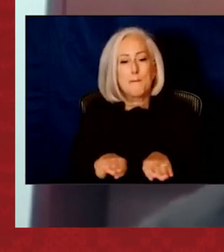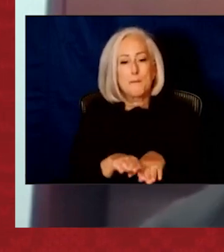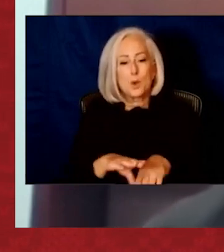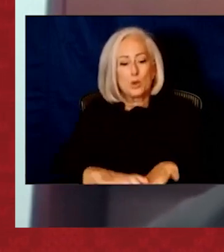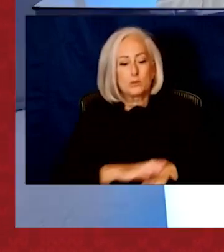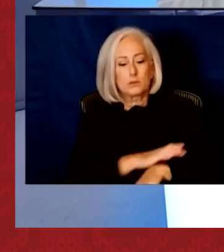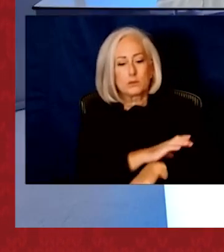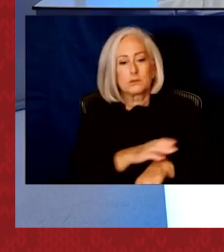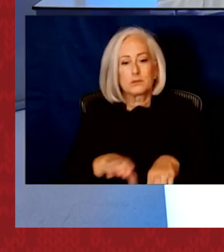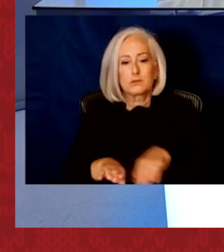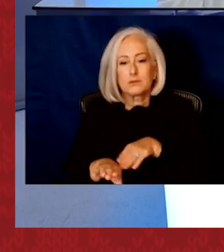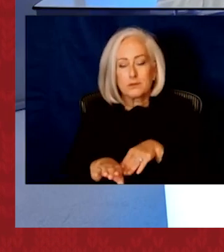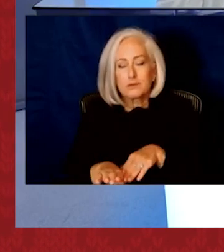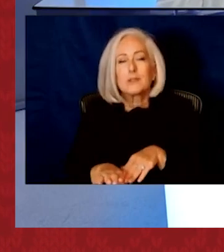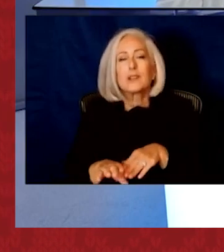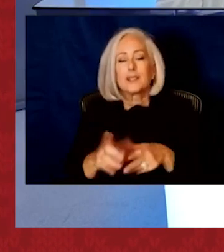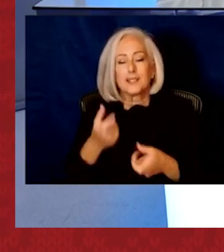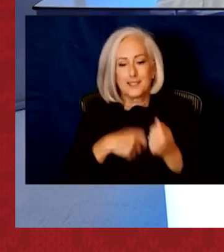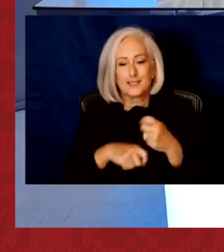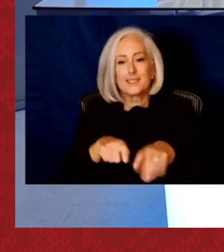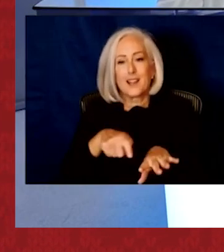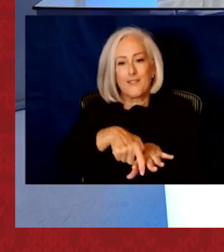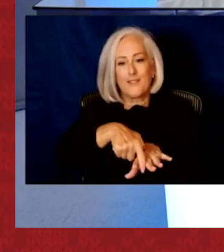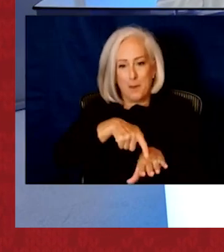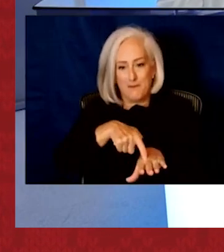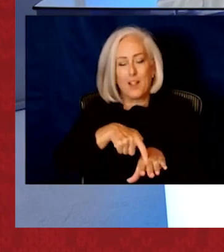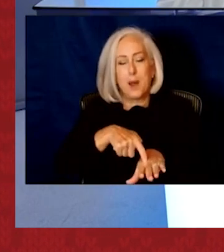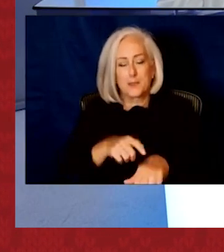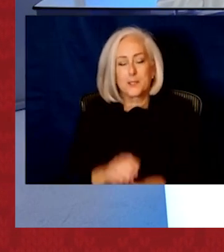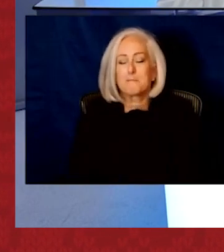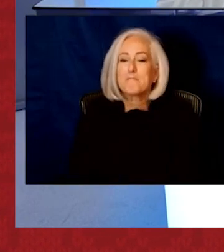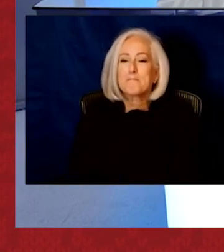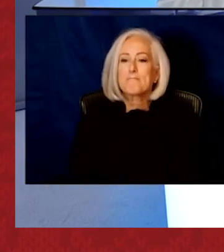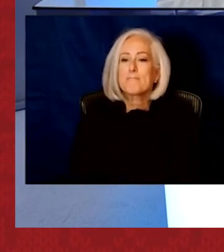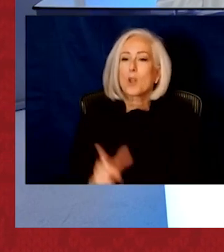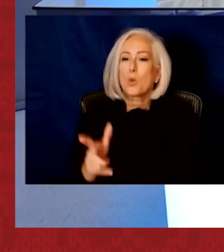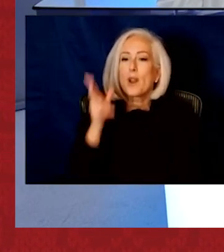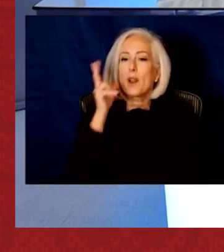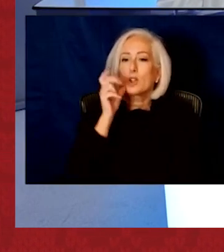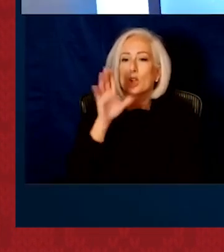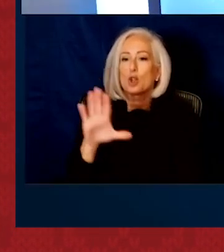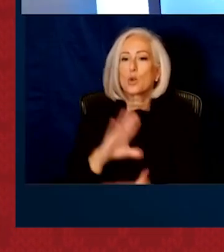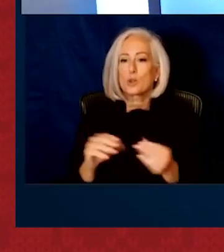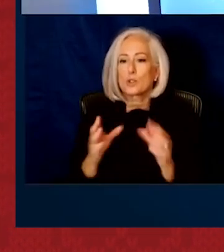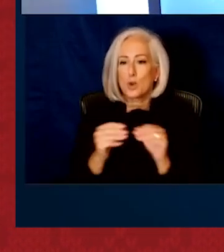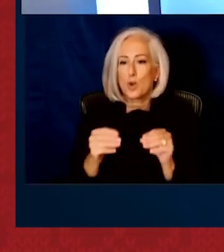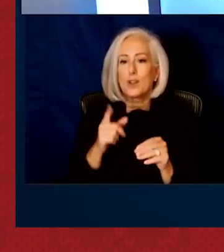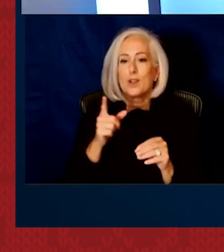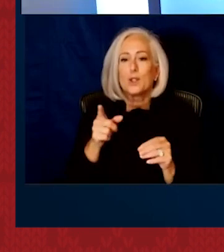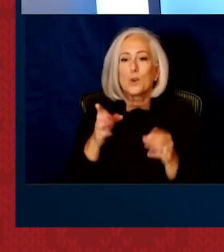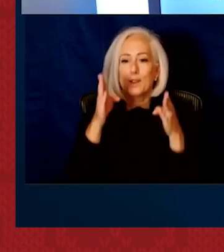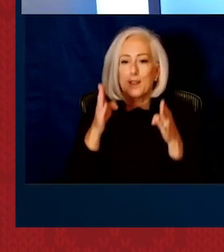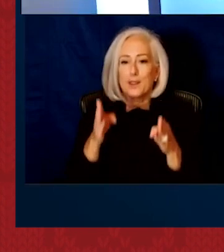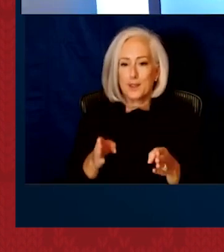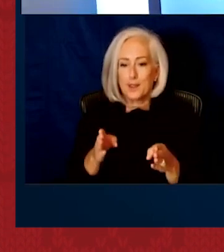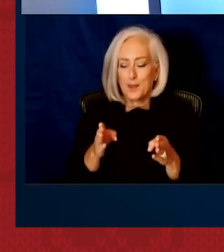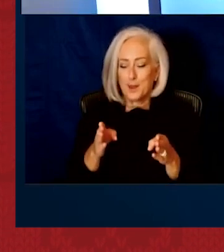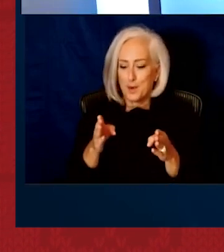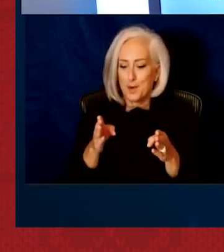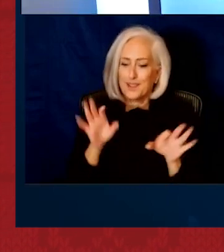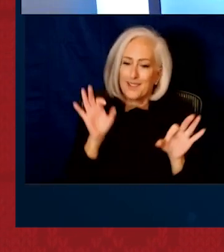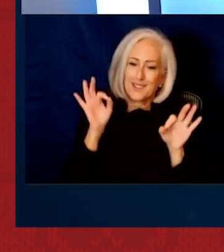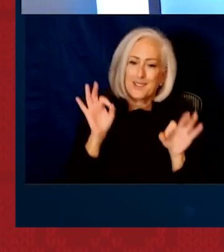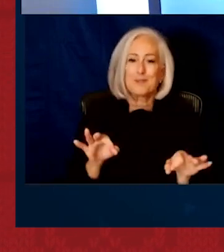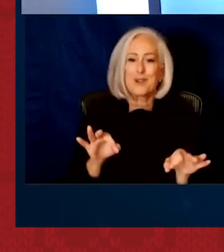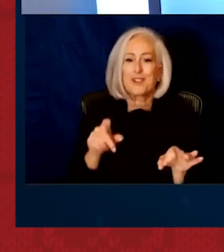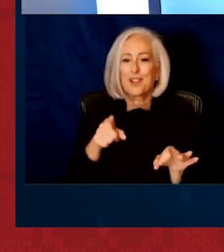idea out in the woods in the middle of the night. By the way, as I listened to your story, you were like the perfect guest, Dakota, because you did it right. And that sends an important